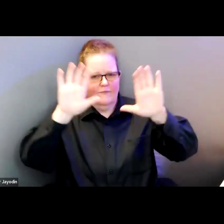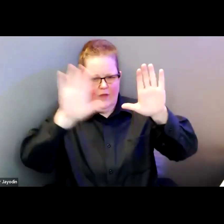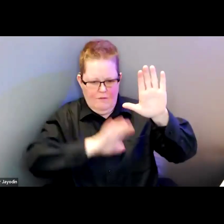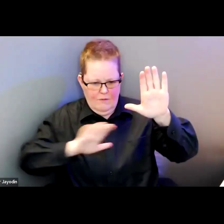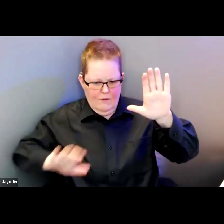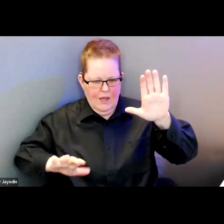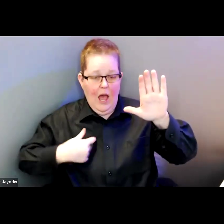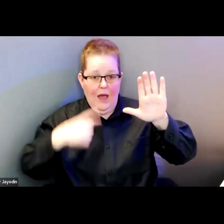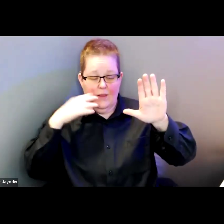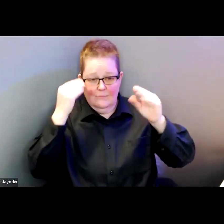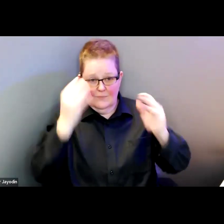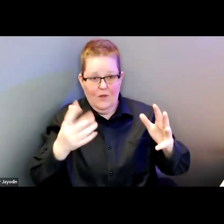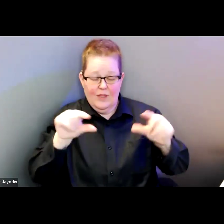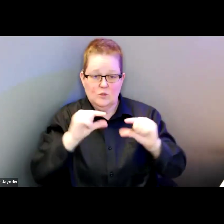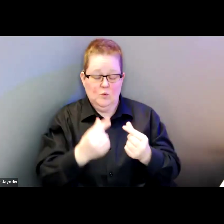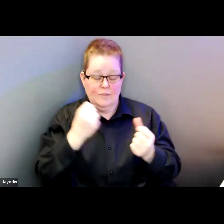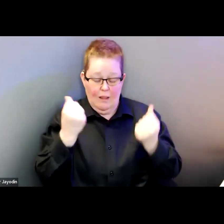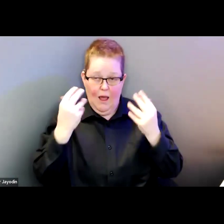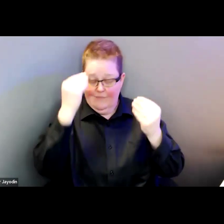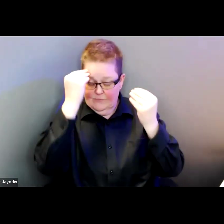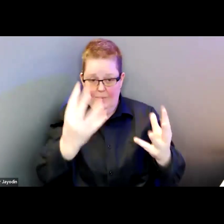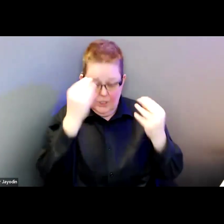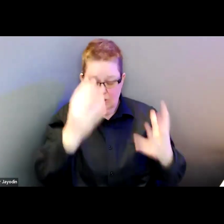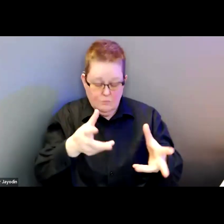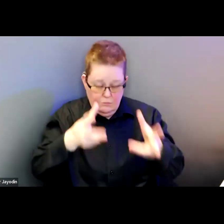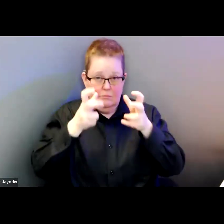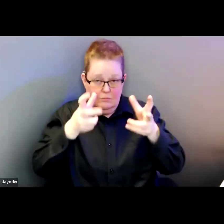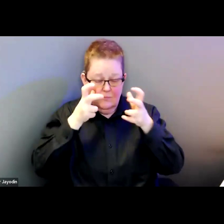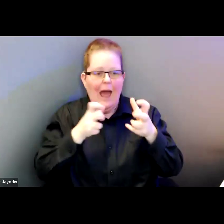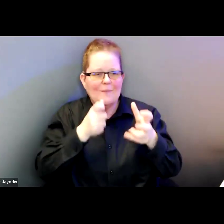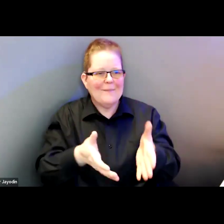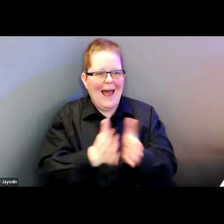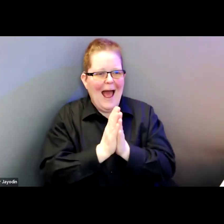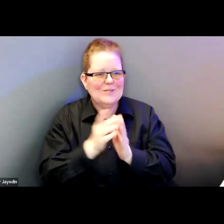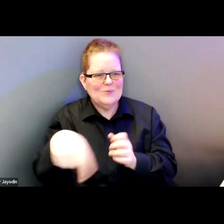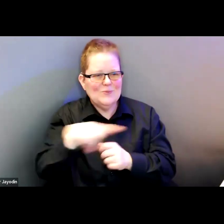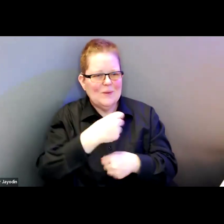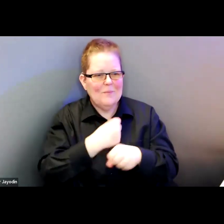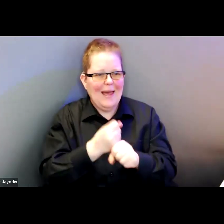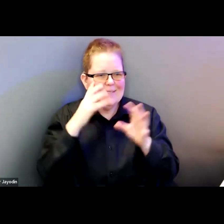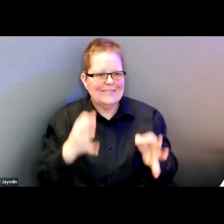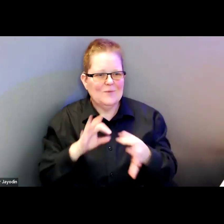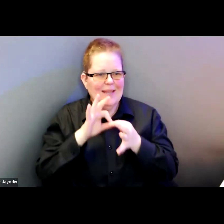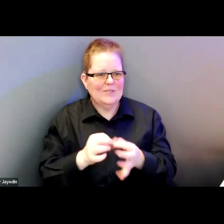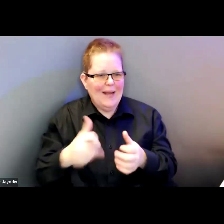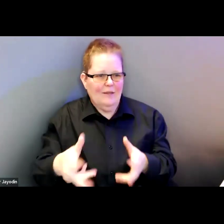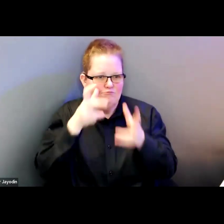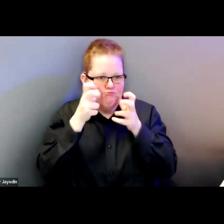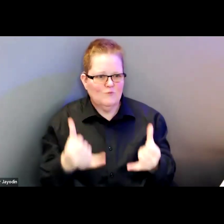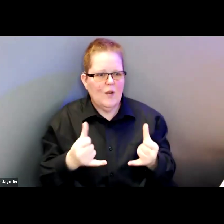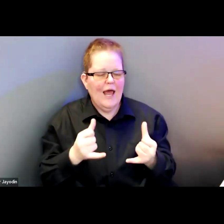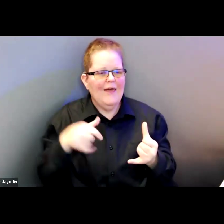a lot to digest. You're not going to be asked making decisions about any of what you just heard today, right? Like this is just